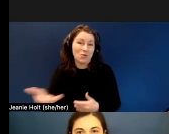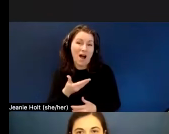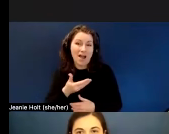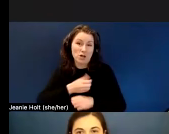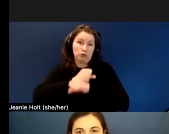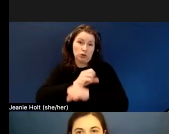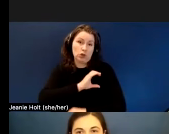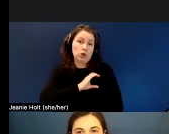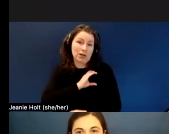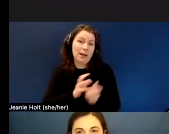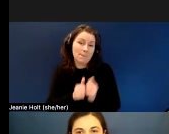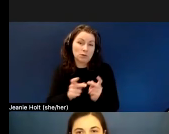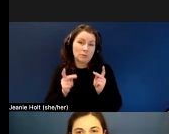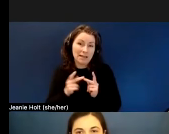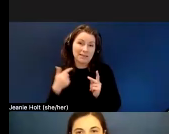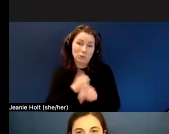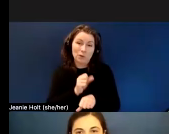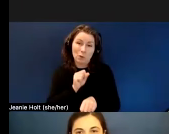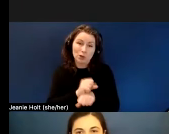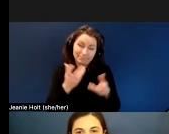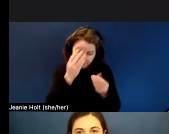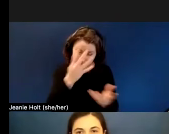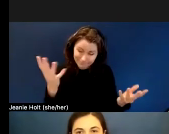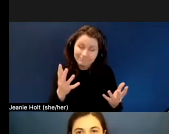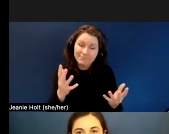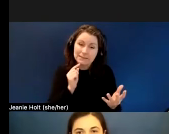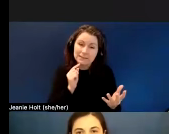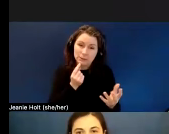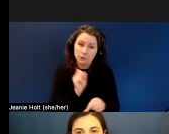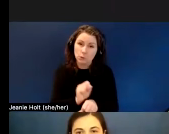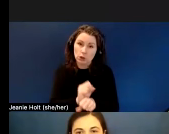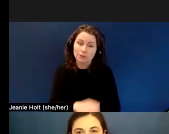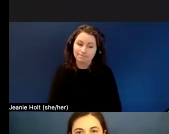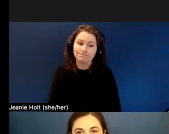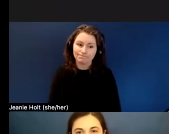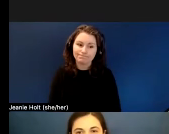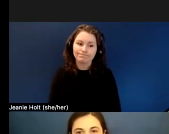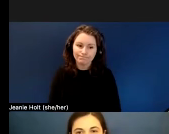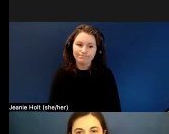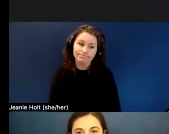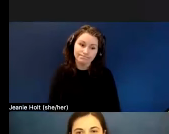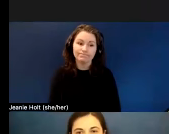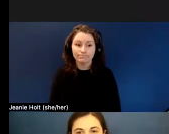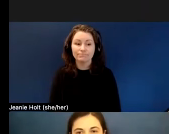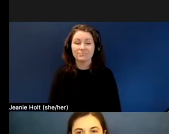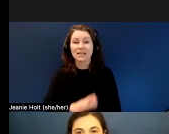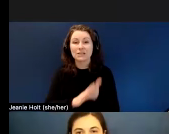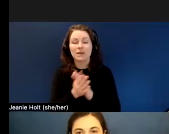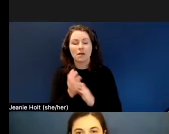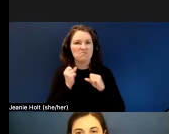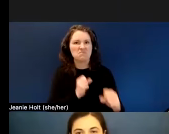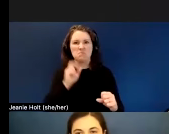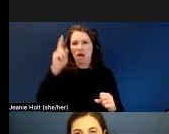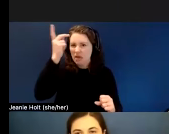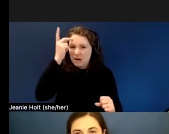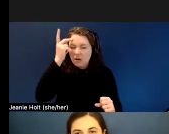states where we're working. So this, you know, it's serious work. And it's become really politicized and really heated.